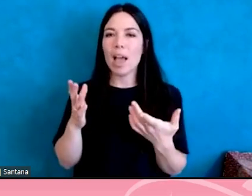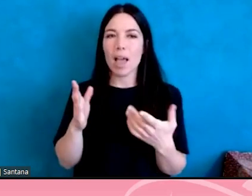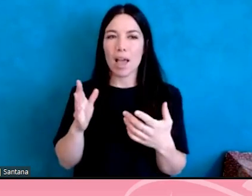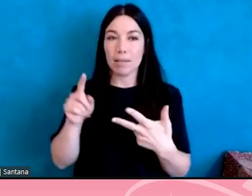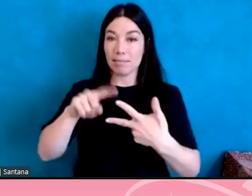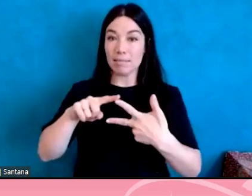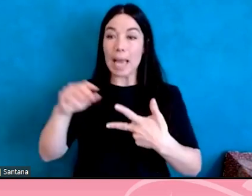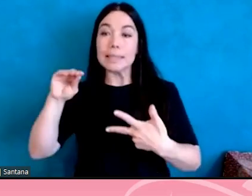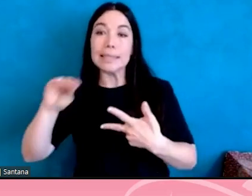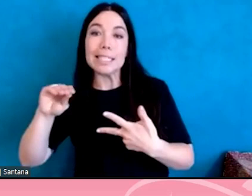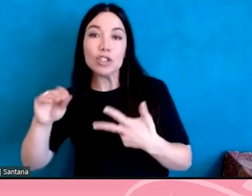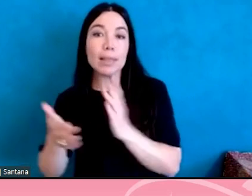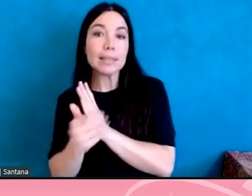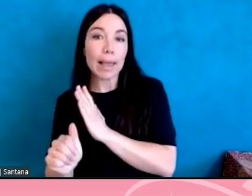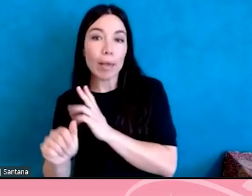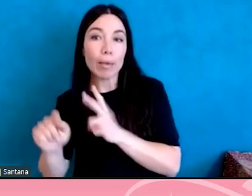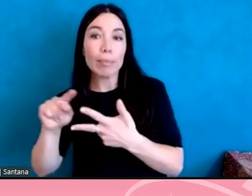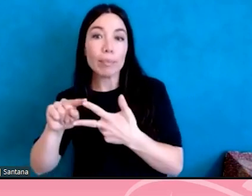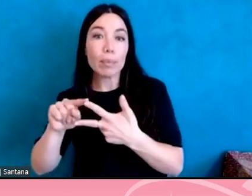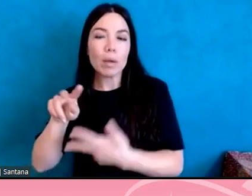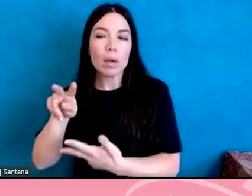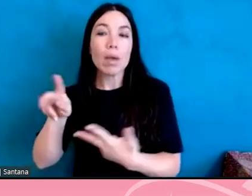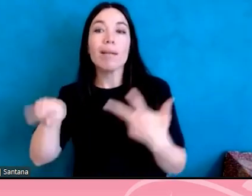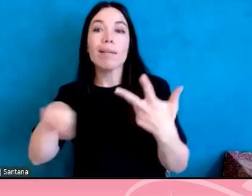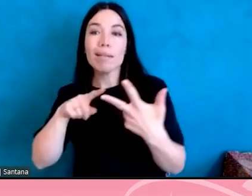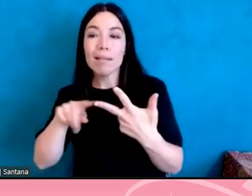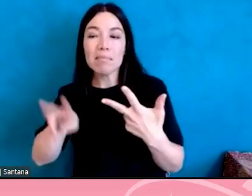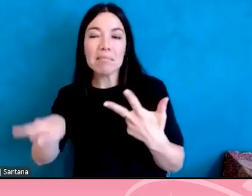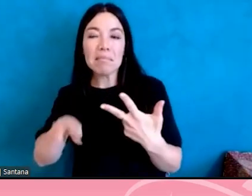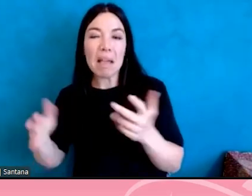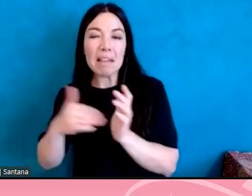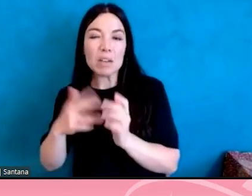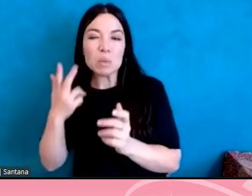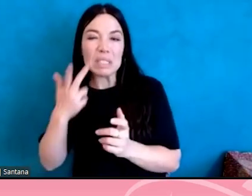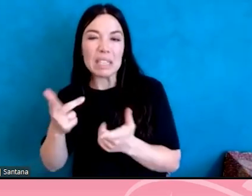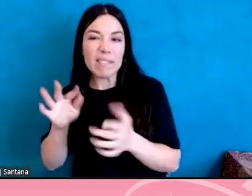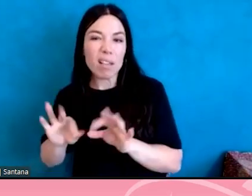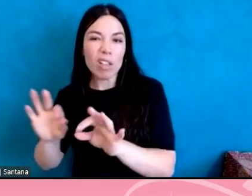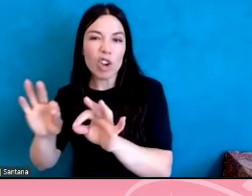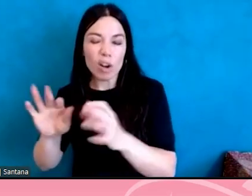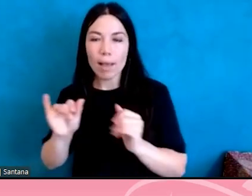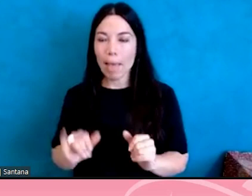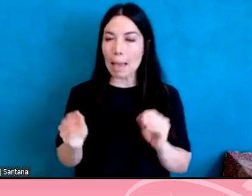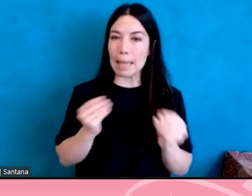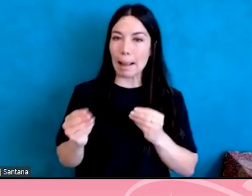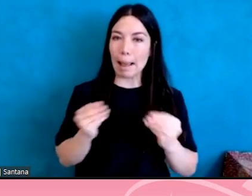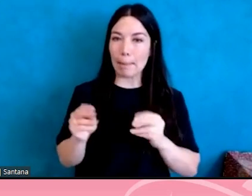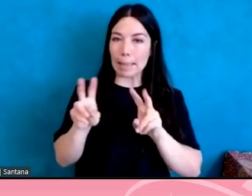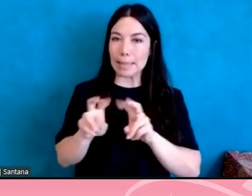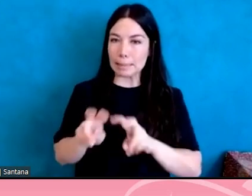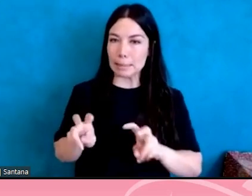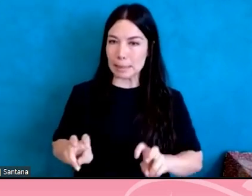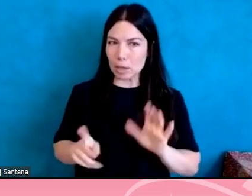repeat the testing to assess the learner's outcomes. This dynamic assessment focuses on learning and helps